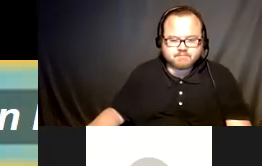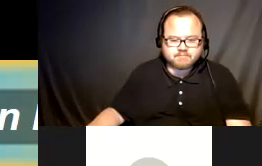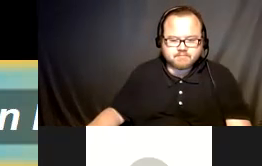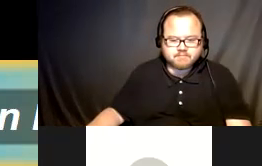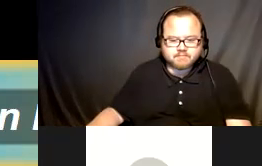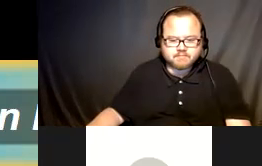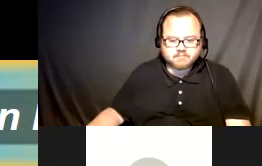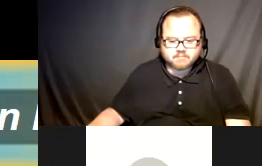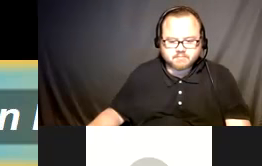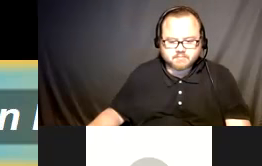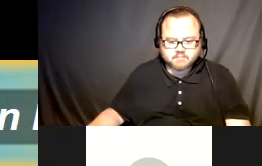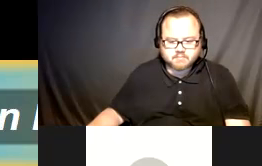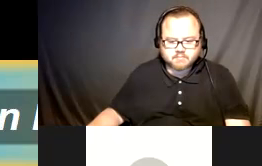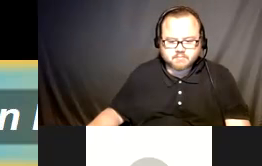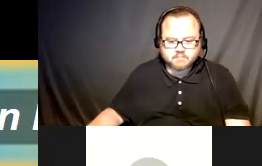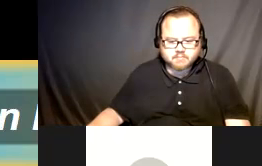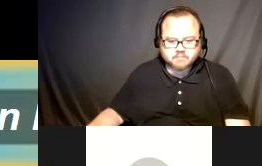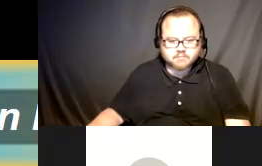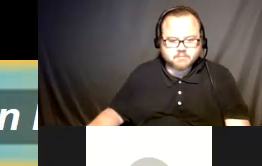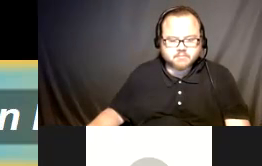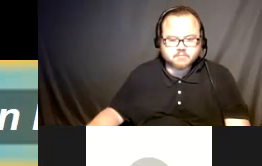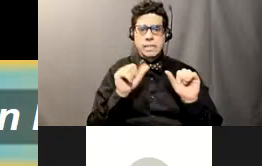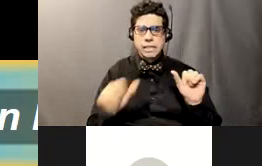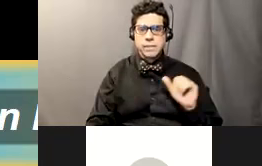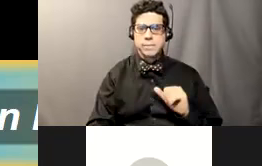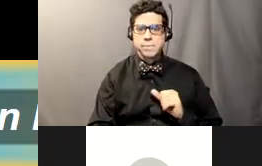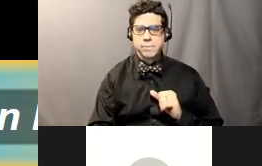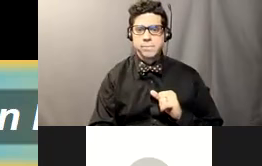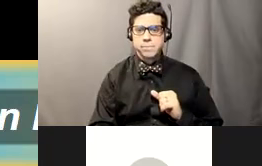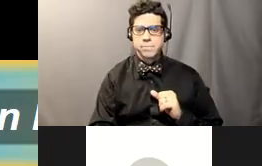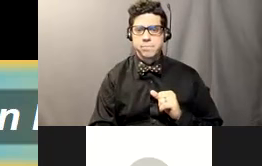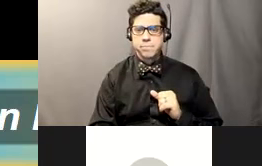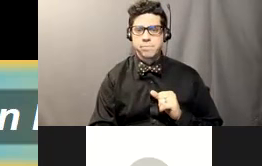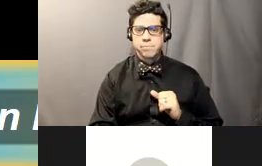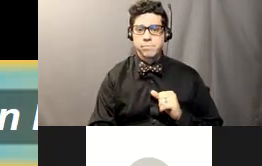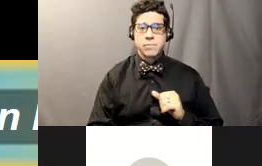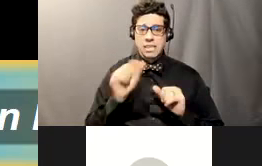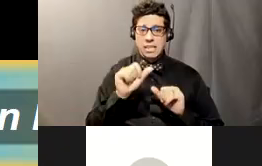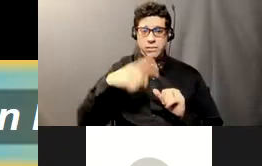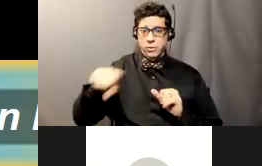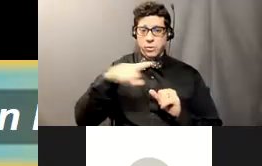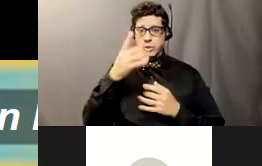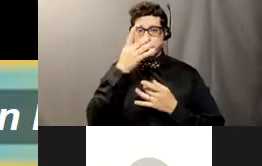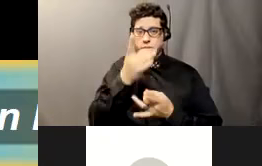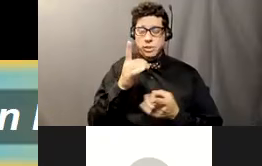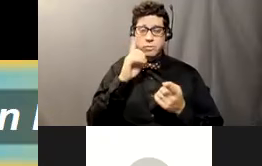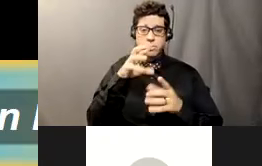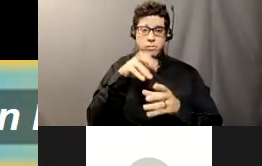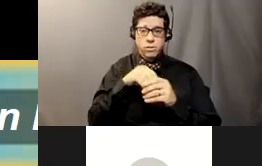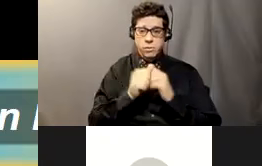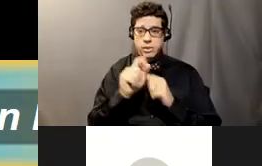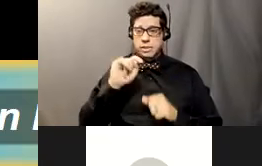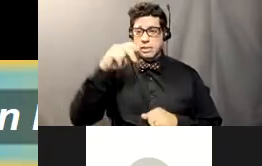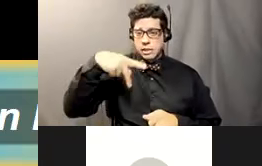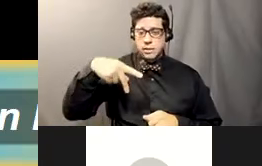So if anyone isn't interested in being a part of TIP or being a part of AFSP or SOSL